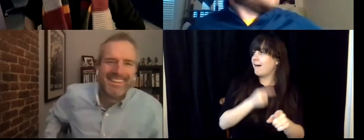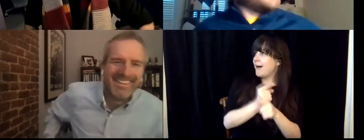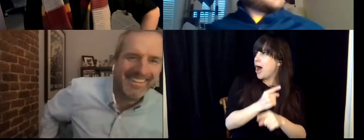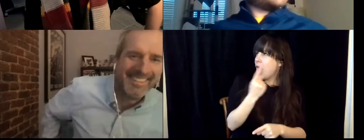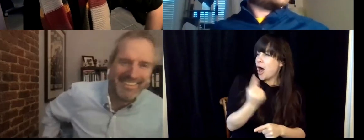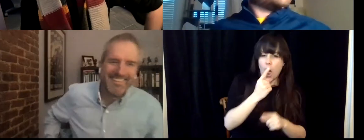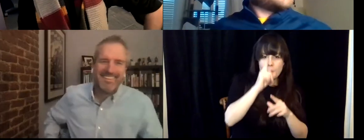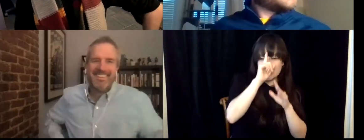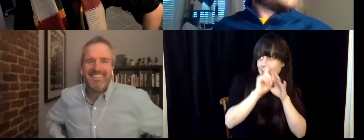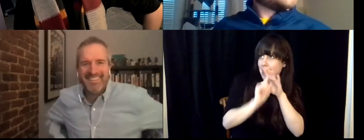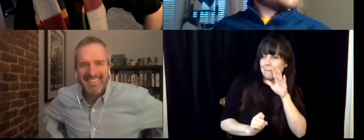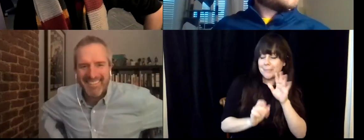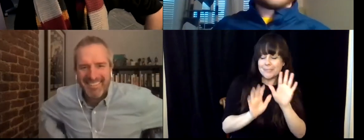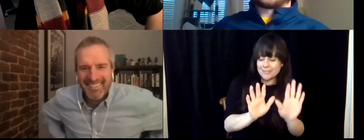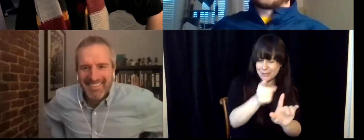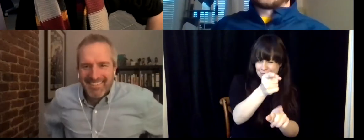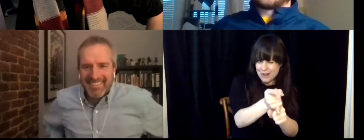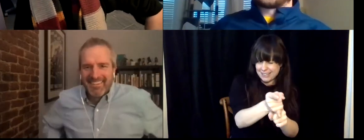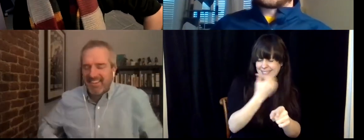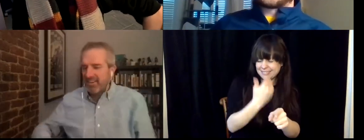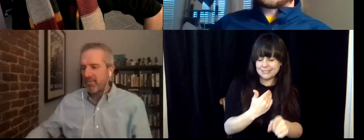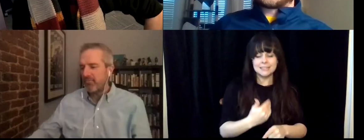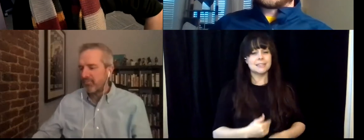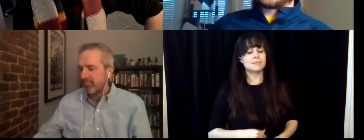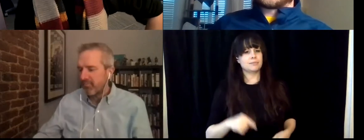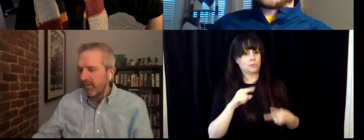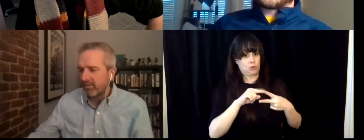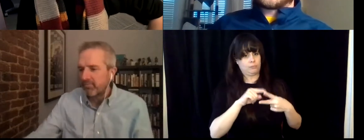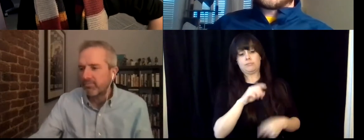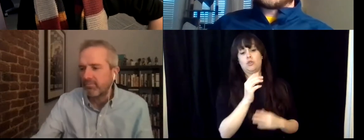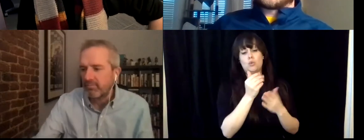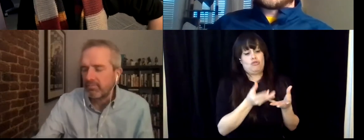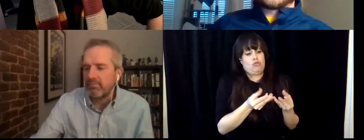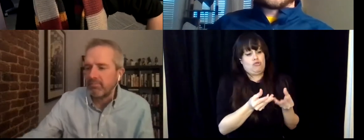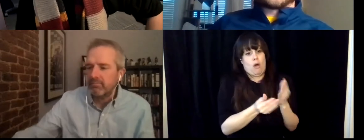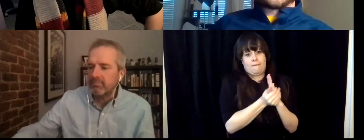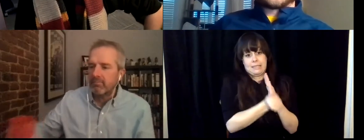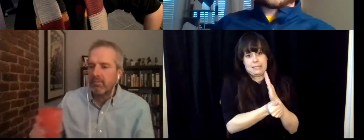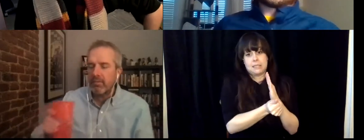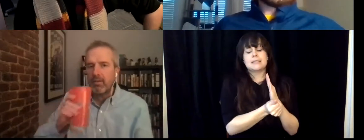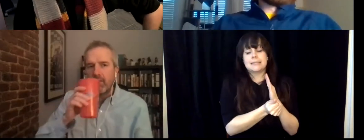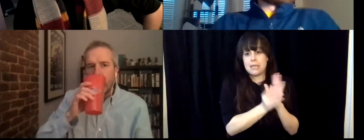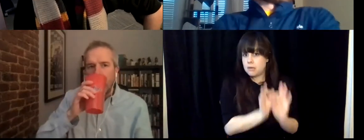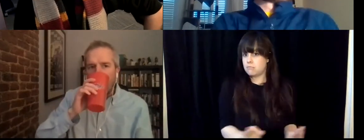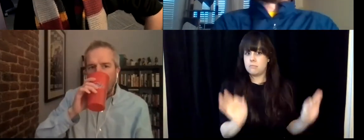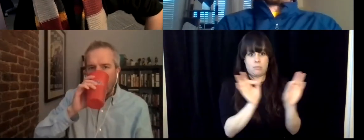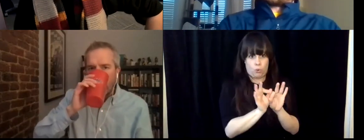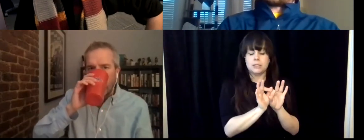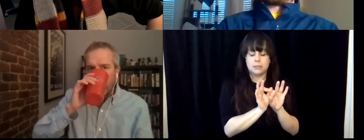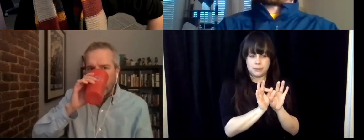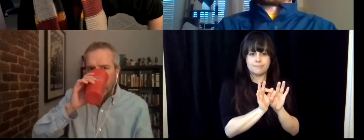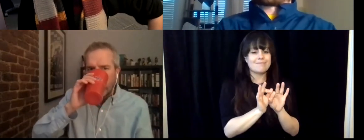Soft skills. So this one's actually pretty important. And I know this one's probably the toughest for